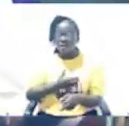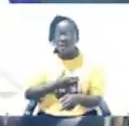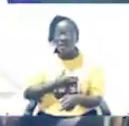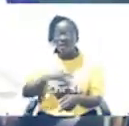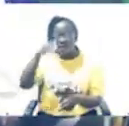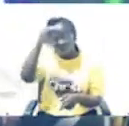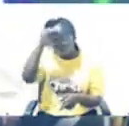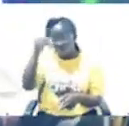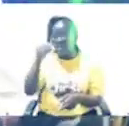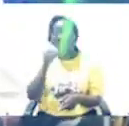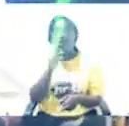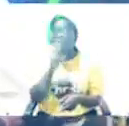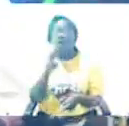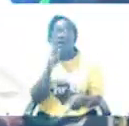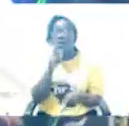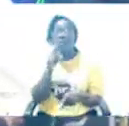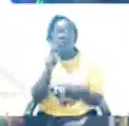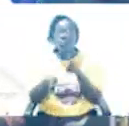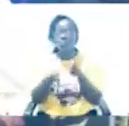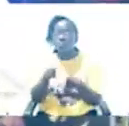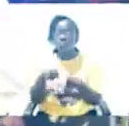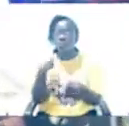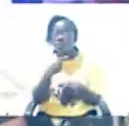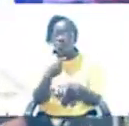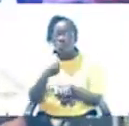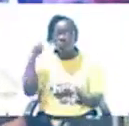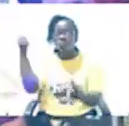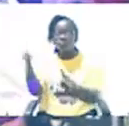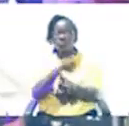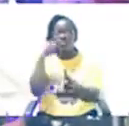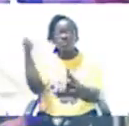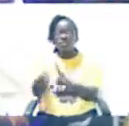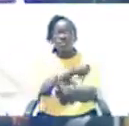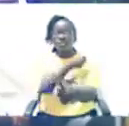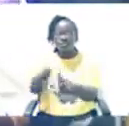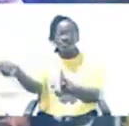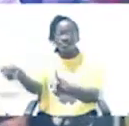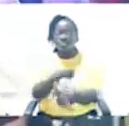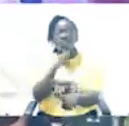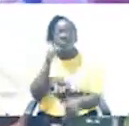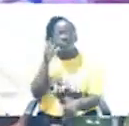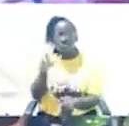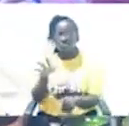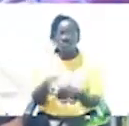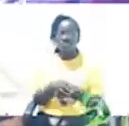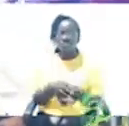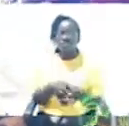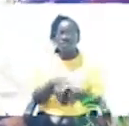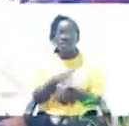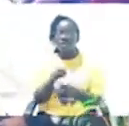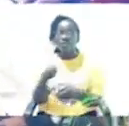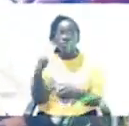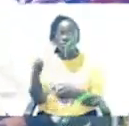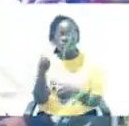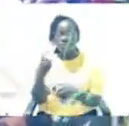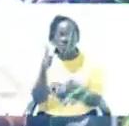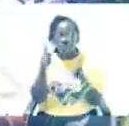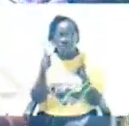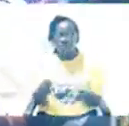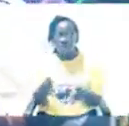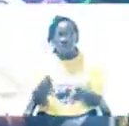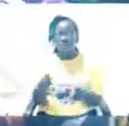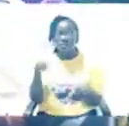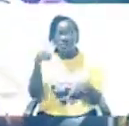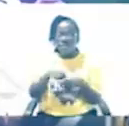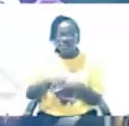kinds of things. The only man in this place which is sober and noble and